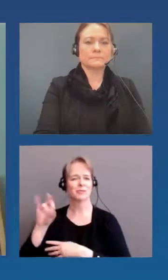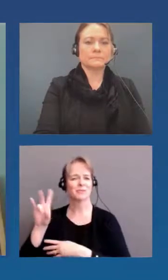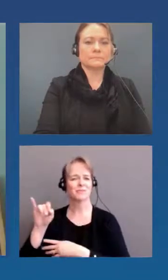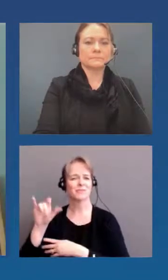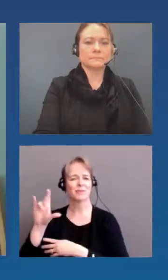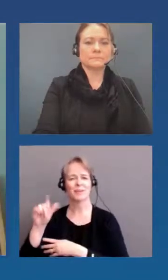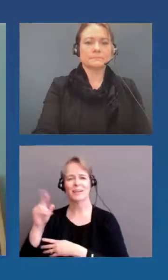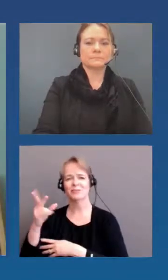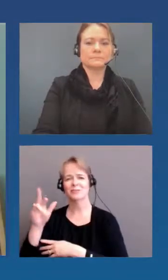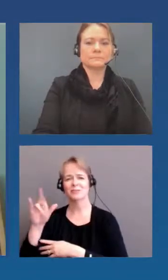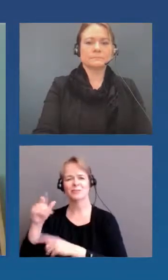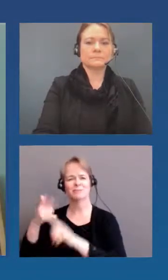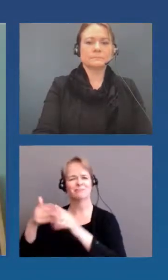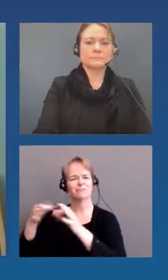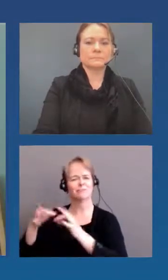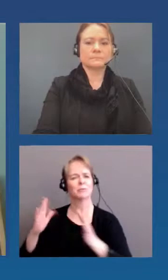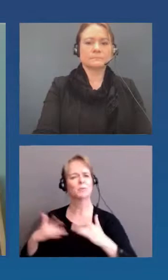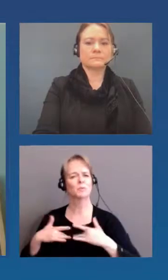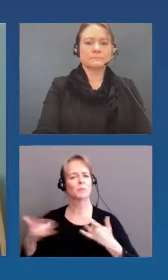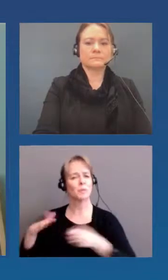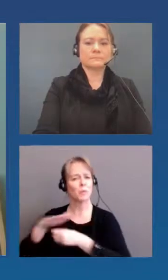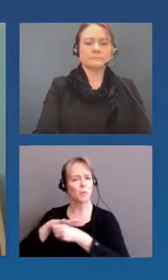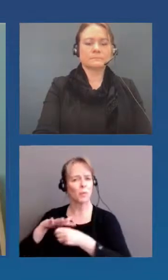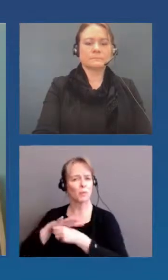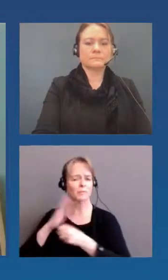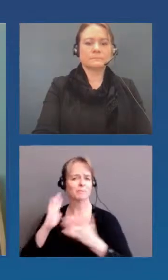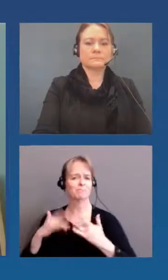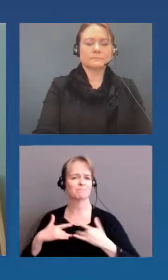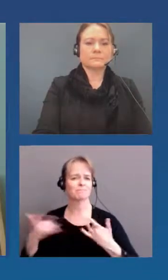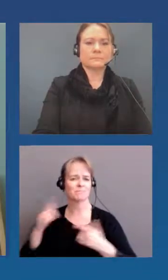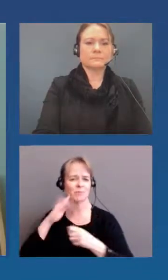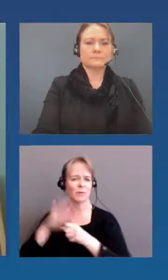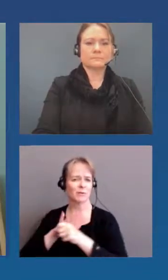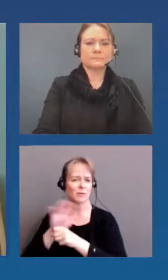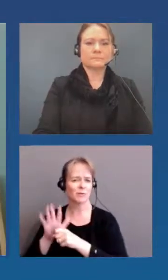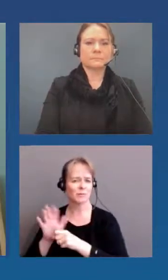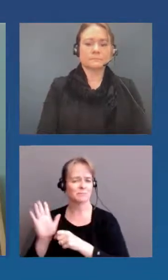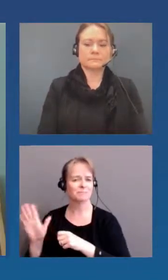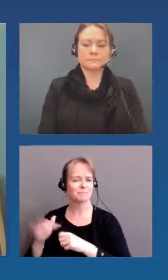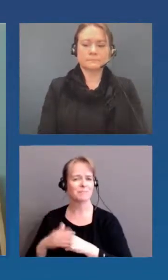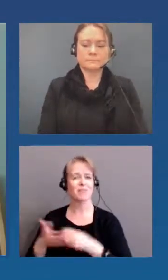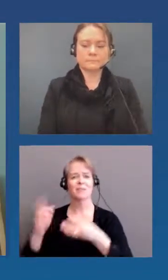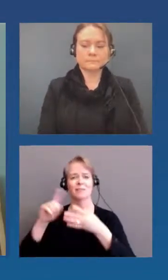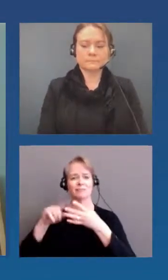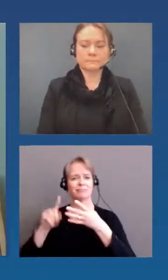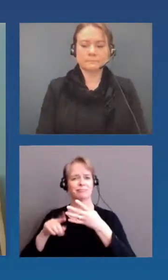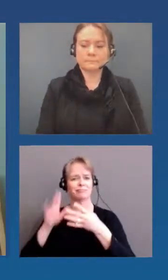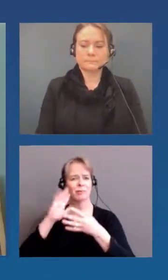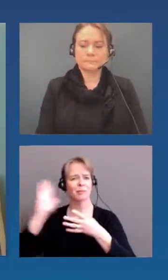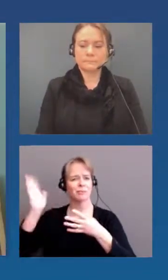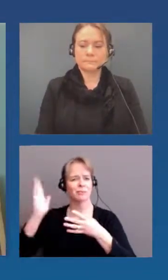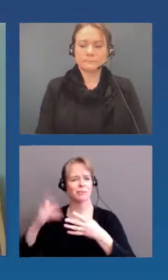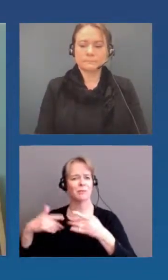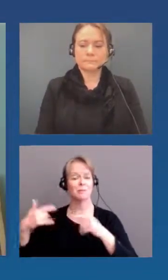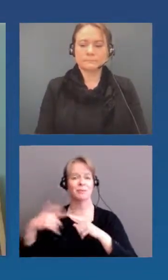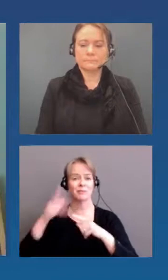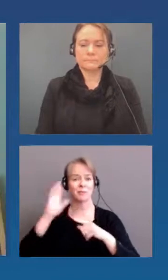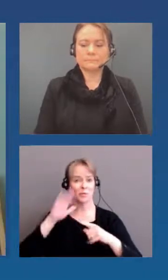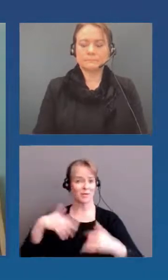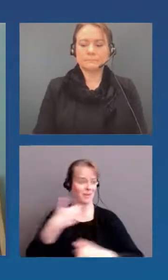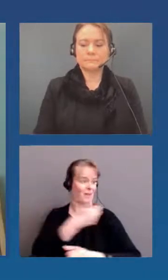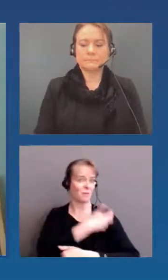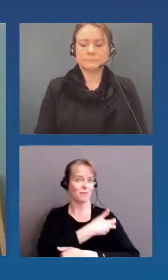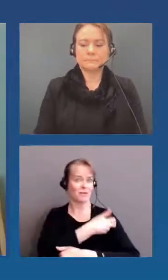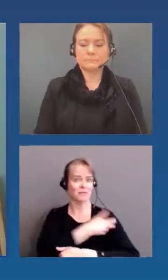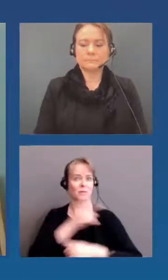COVID-19 situation. As you will hear from Mr. DeMonte and Dr. Etches, the vaccine rollout is being accelerated as a result of